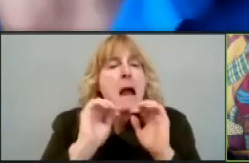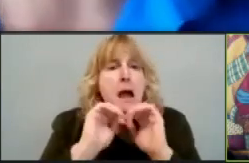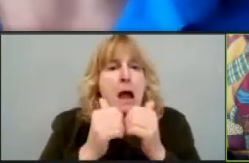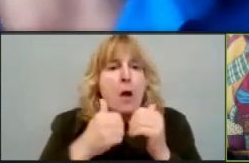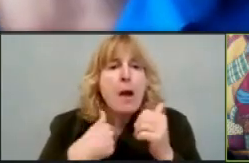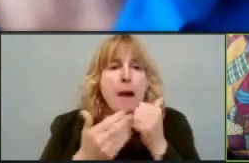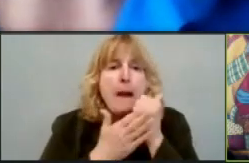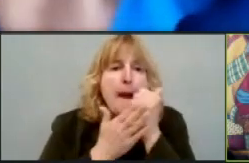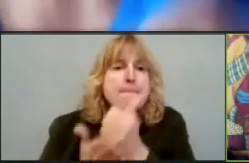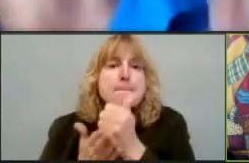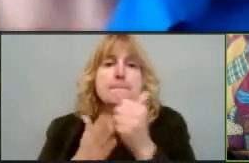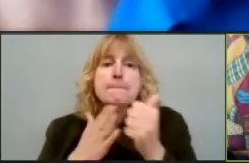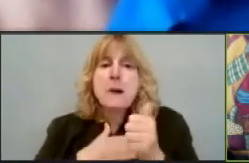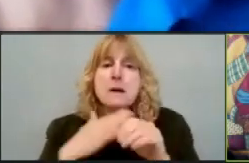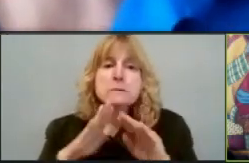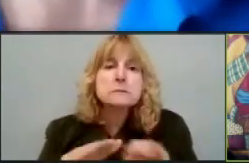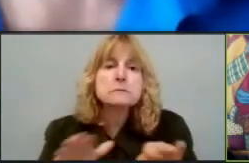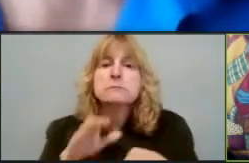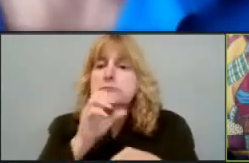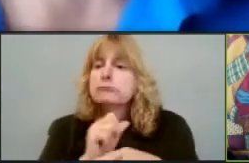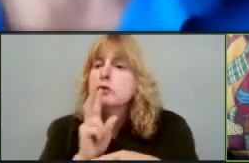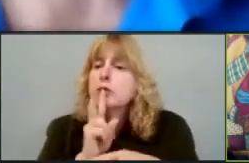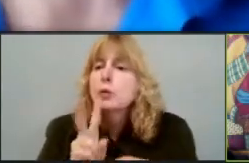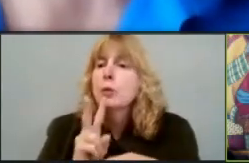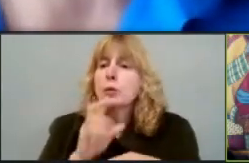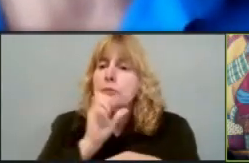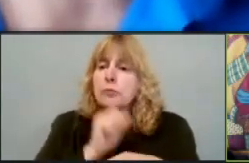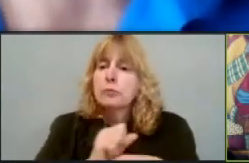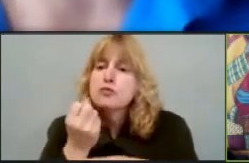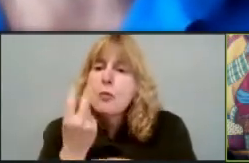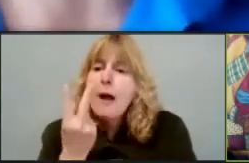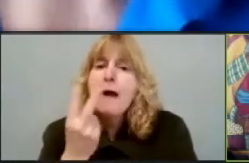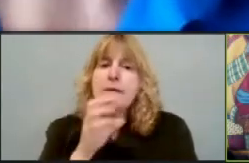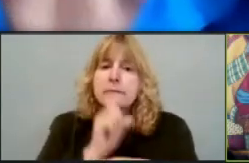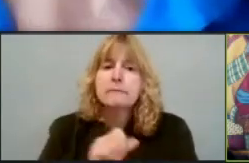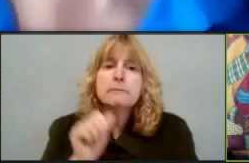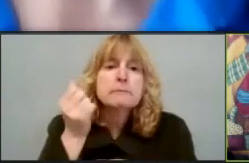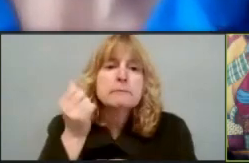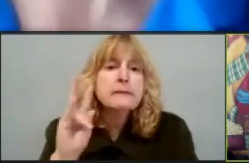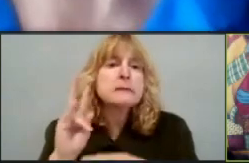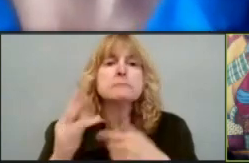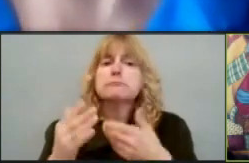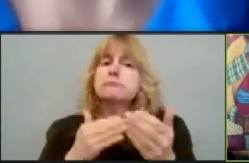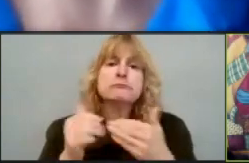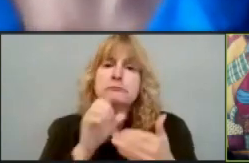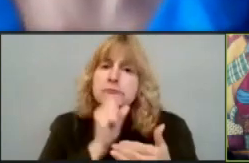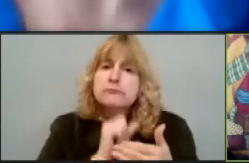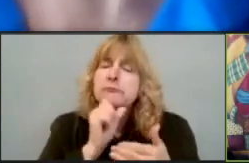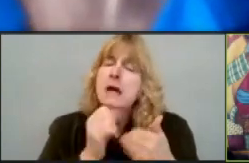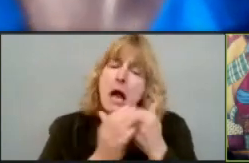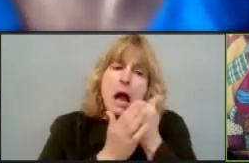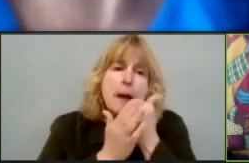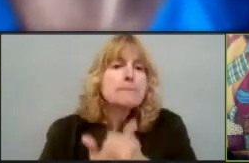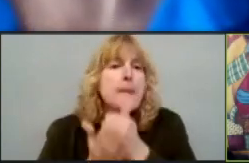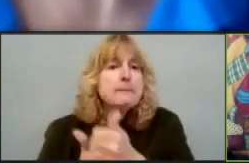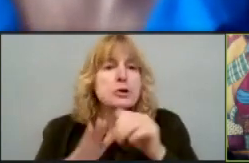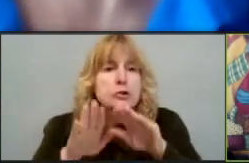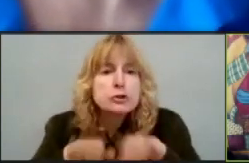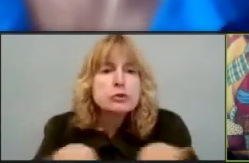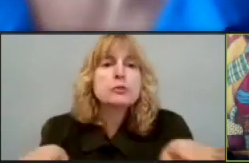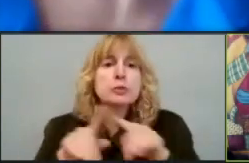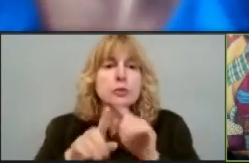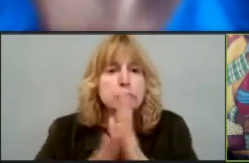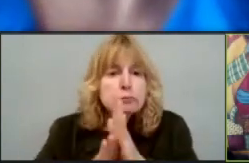2-year-old? How am I helping my 12-year-old? And how am I helping my 17-year-old? And so we're going to have an opportunity to